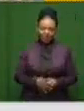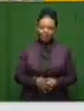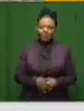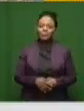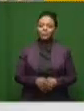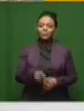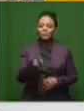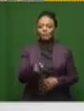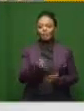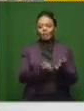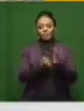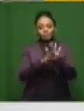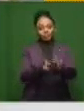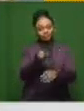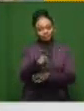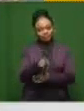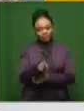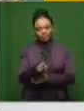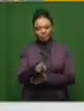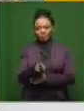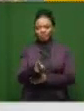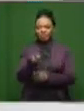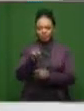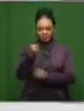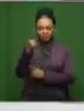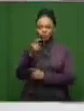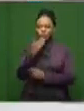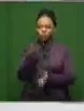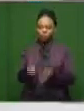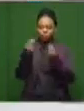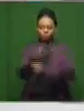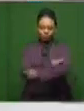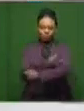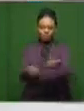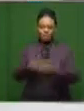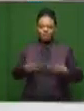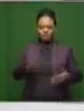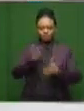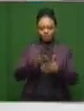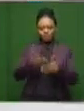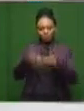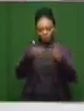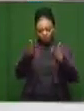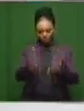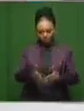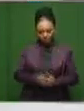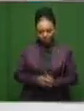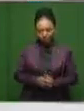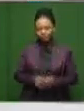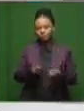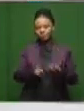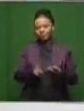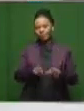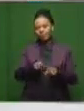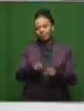initial introductions will probably go to health care workers but as you say elderly and people with comorbidities would also be looked at and other frontline